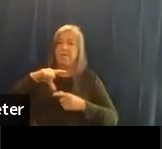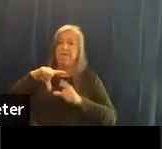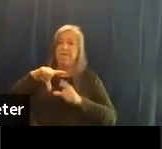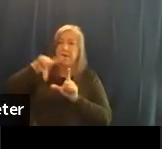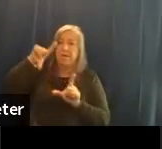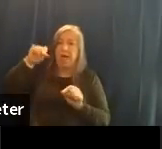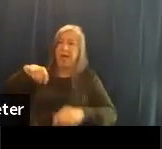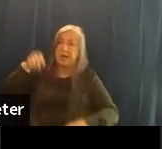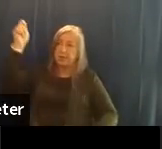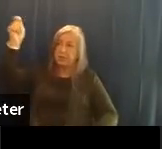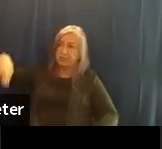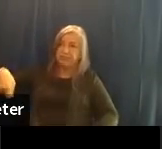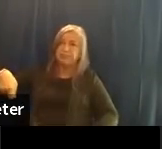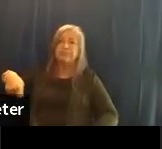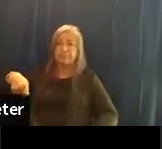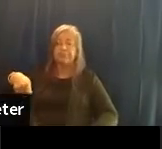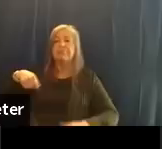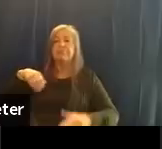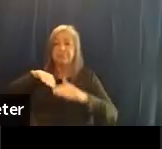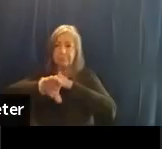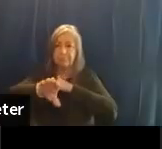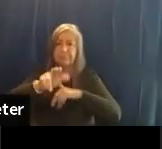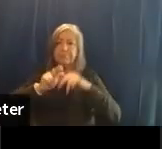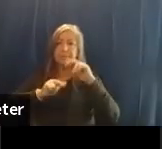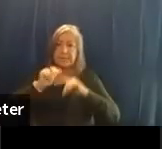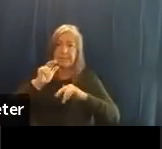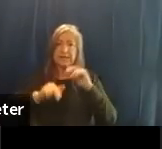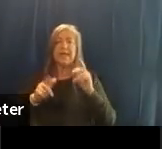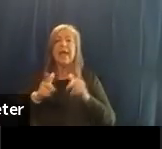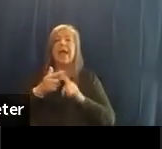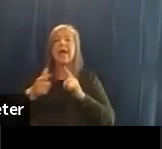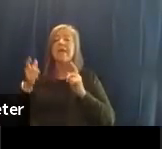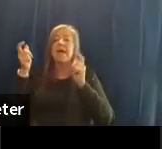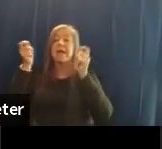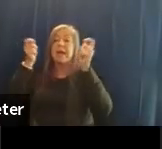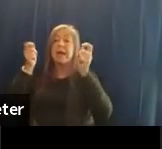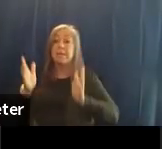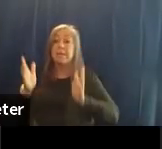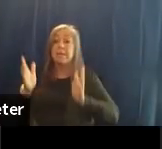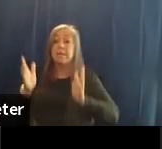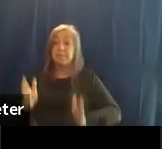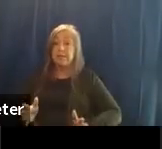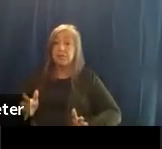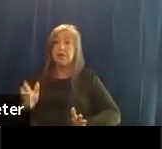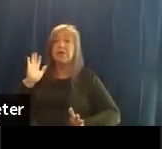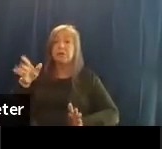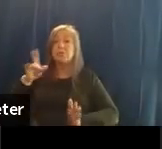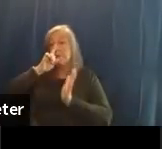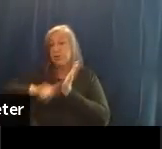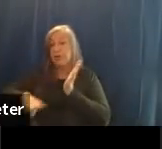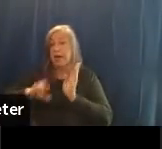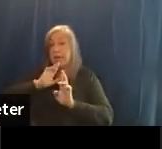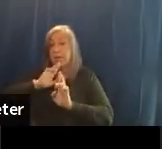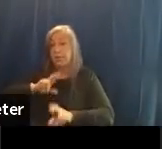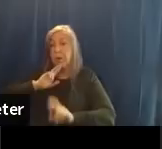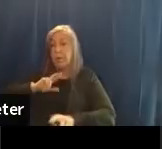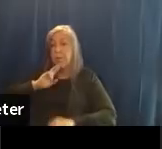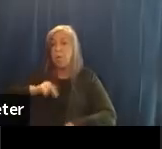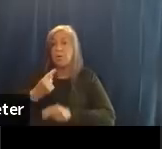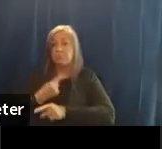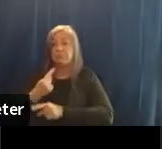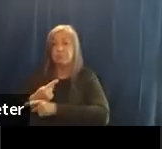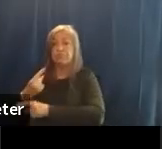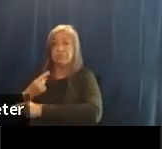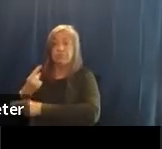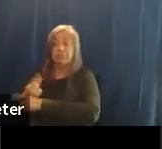report that goes to their administrators, so administrators can check a report very quickly. We'll be training them tomorrow as to